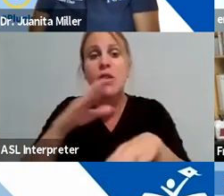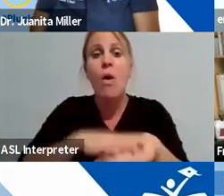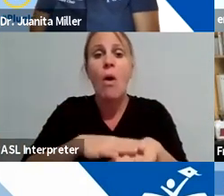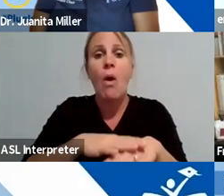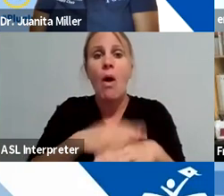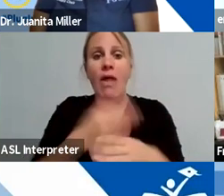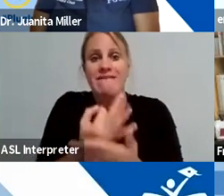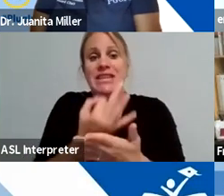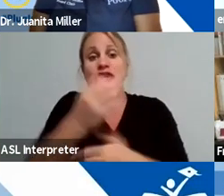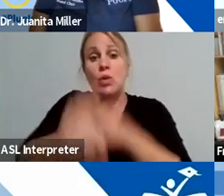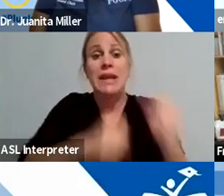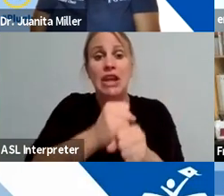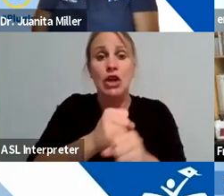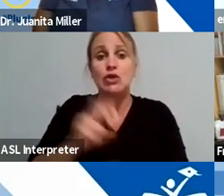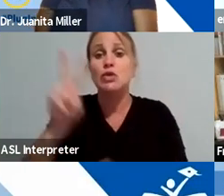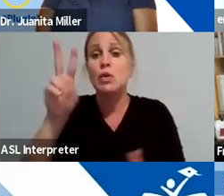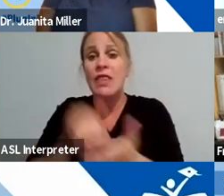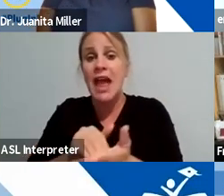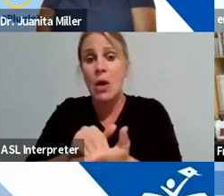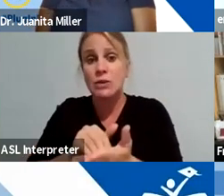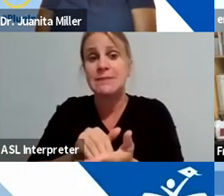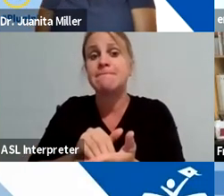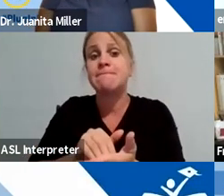years 2023 through